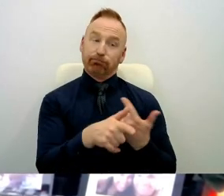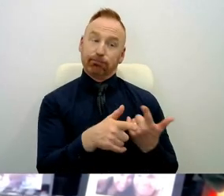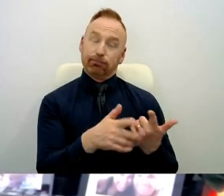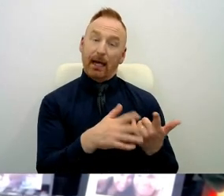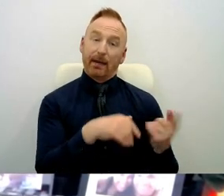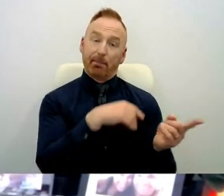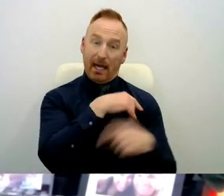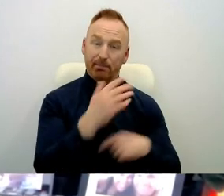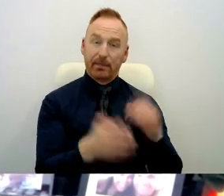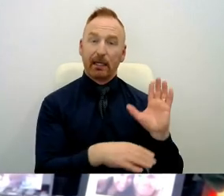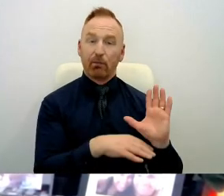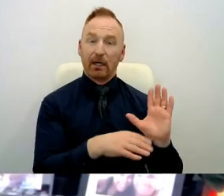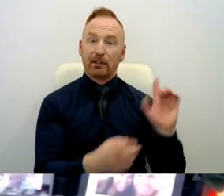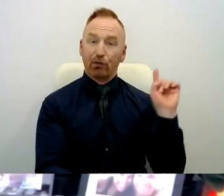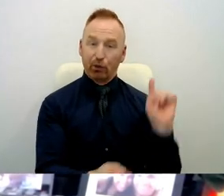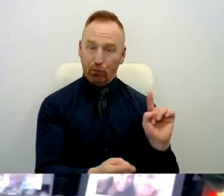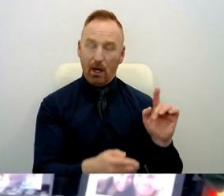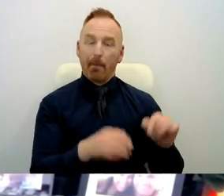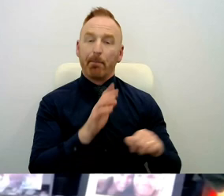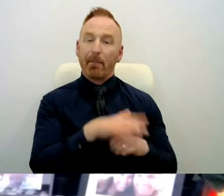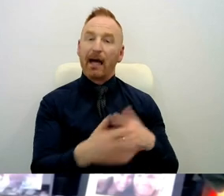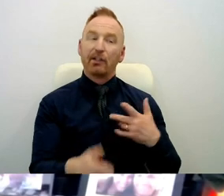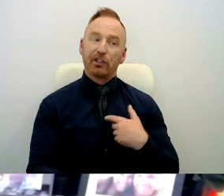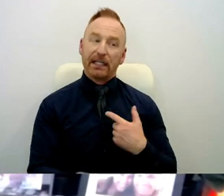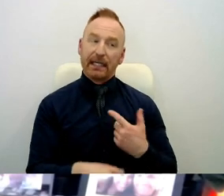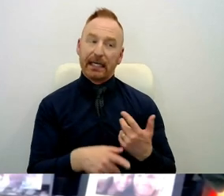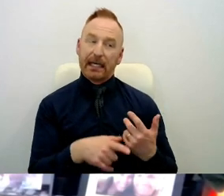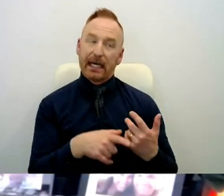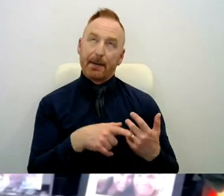reduced. But she was tortured to reveal